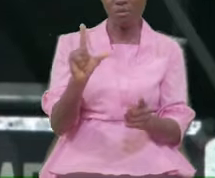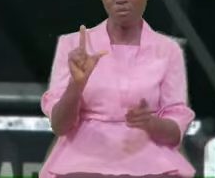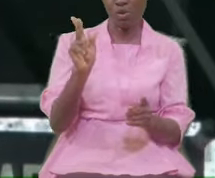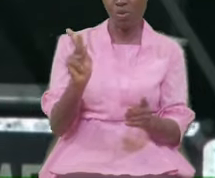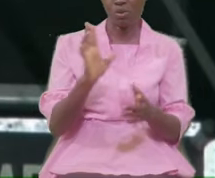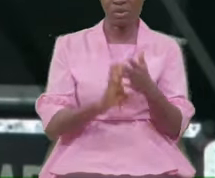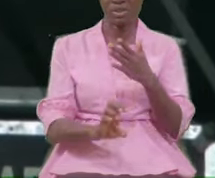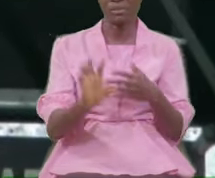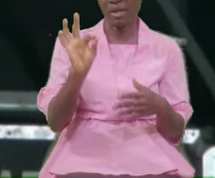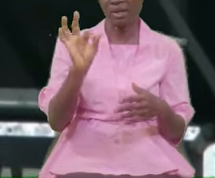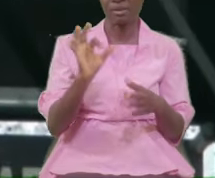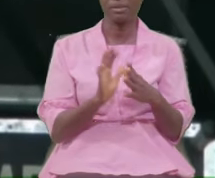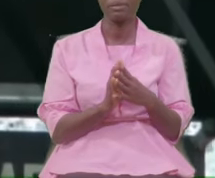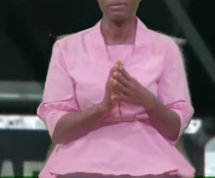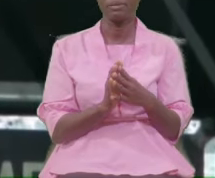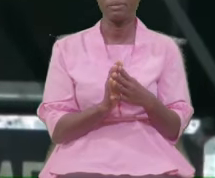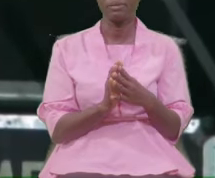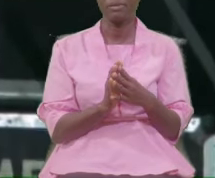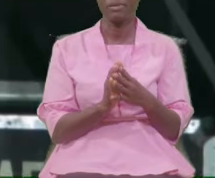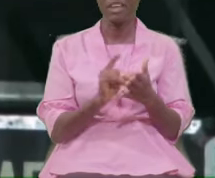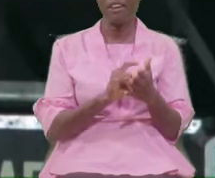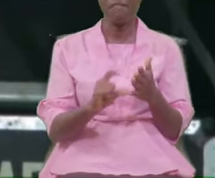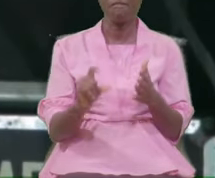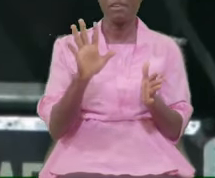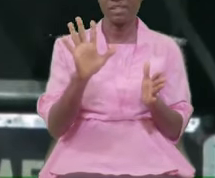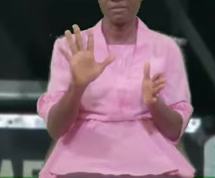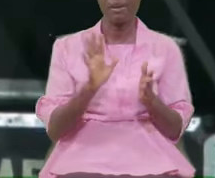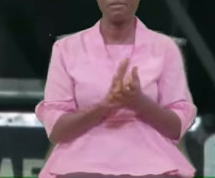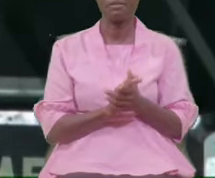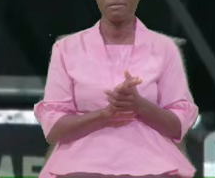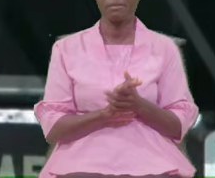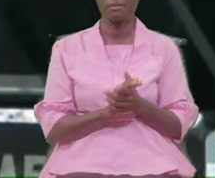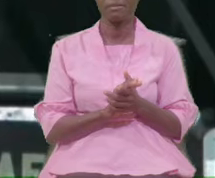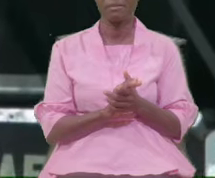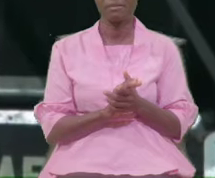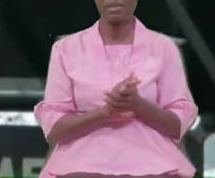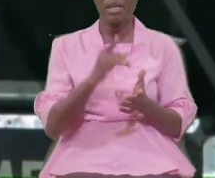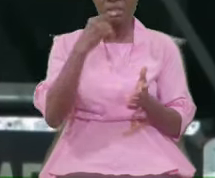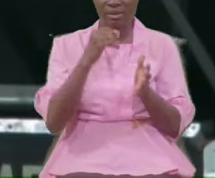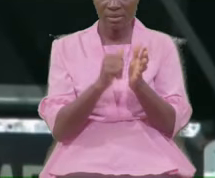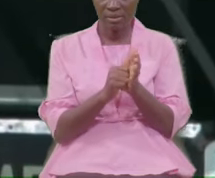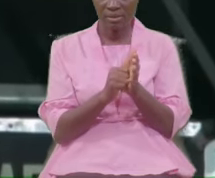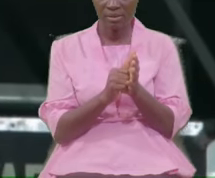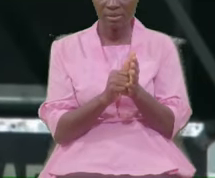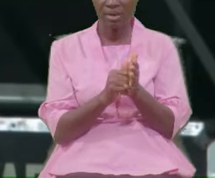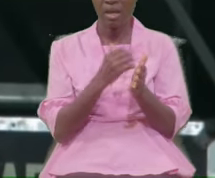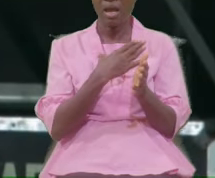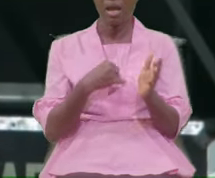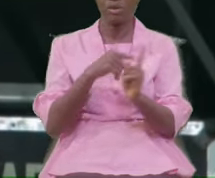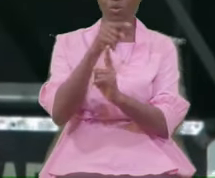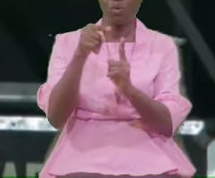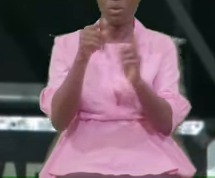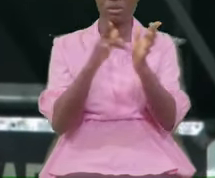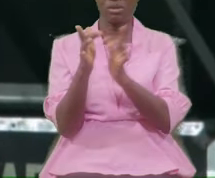19 reading here from verse 5 SAO it says and when Jesus came to the